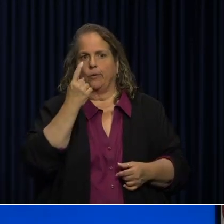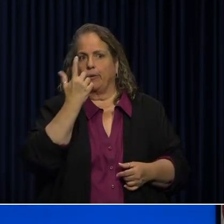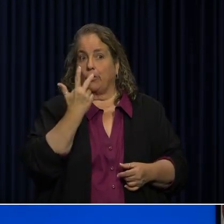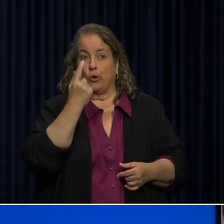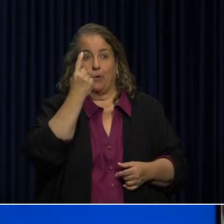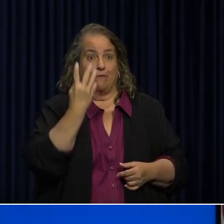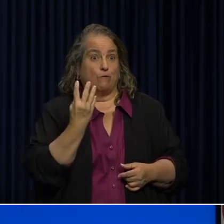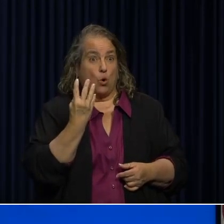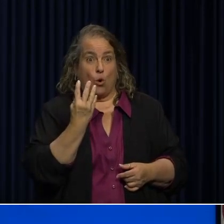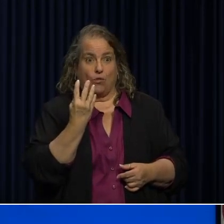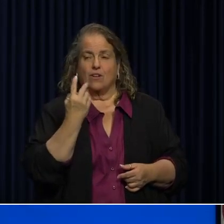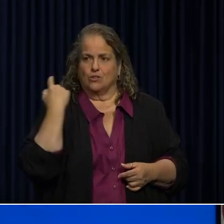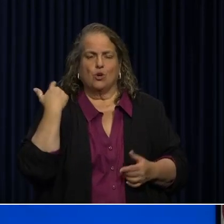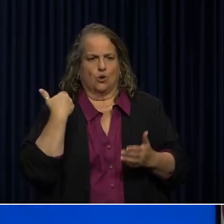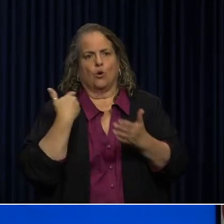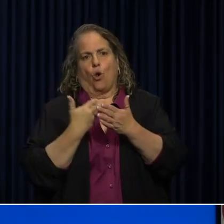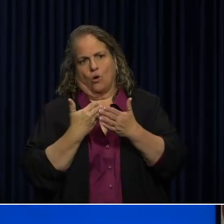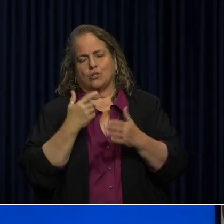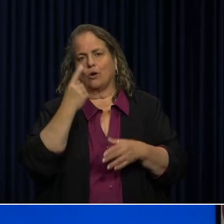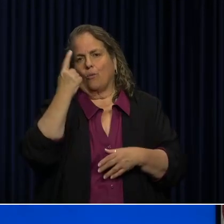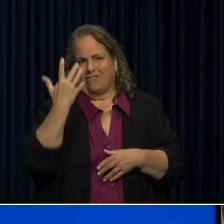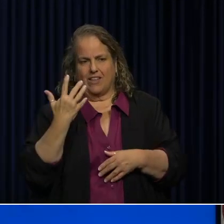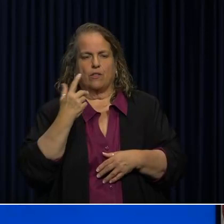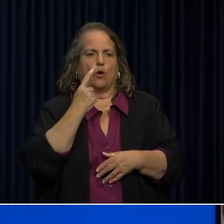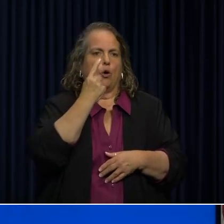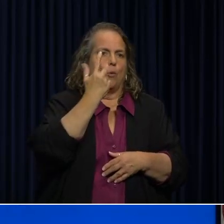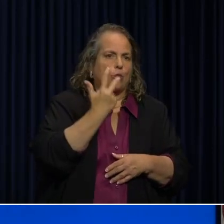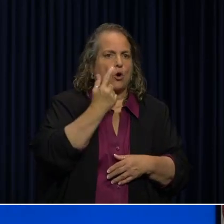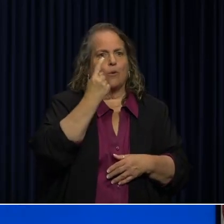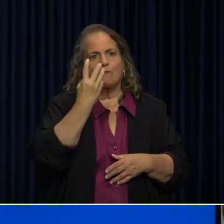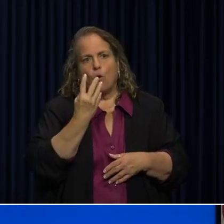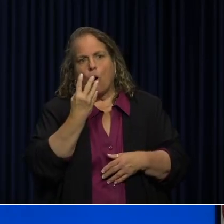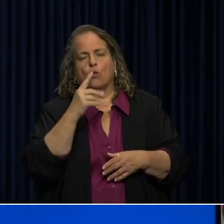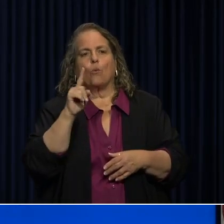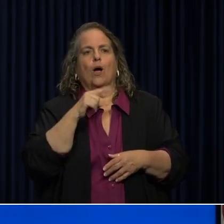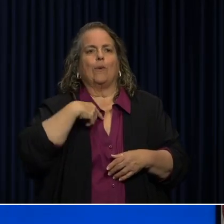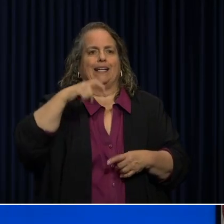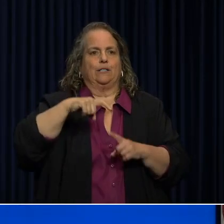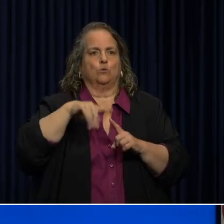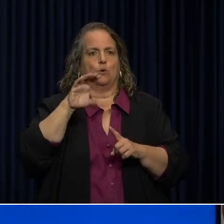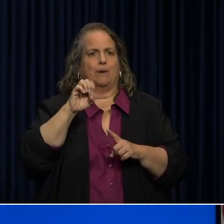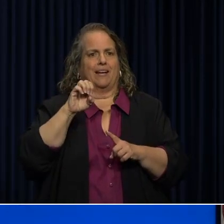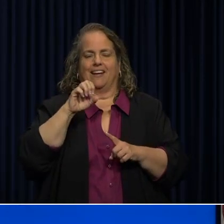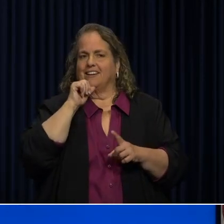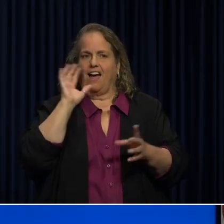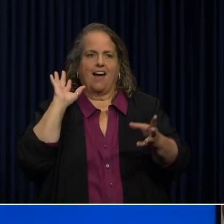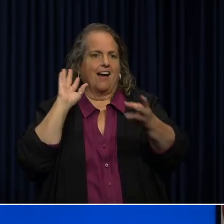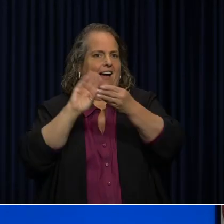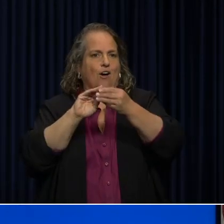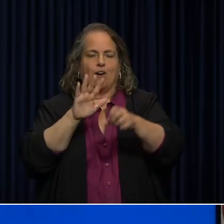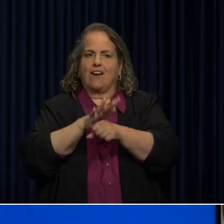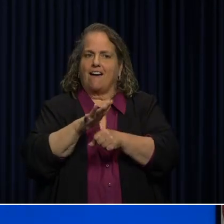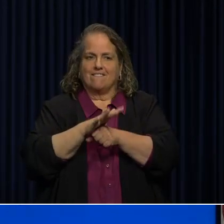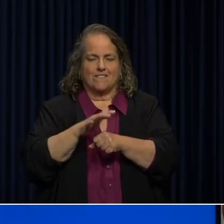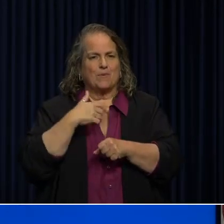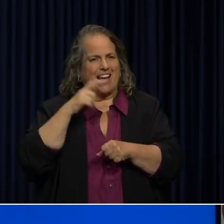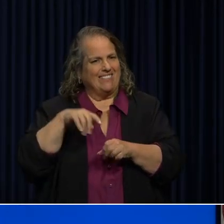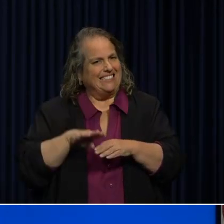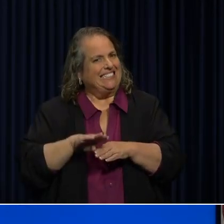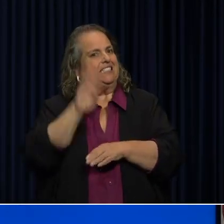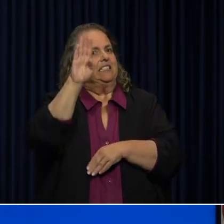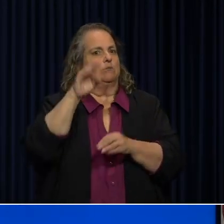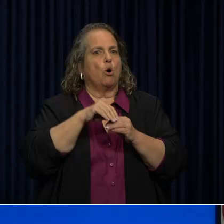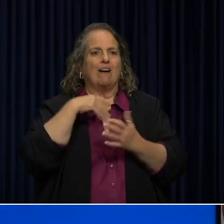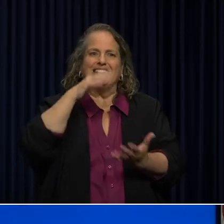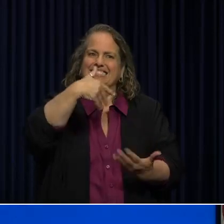need it to be. So you were close. You said about 1 in 5. We're about a third to a fourth of where we need to be. And so we've got to ramp it up quickly. But remember, all the